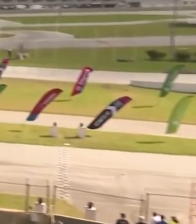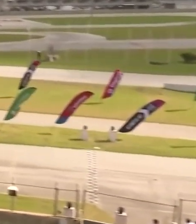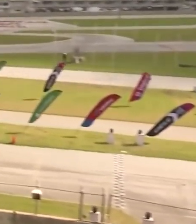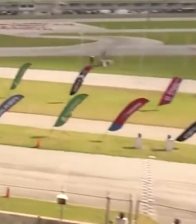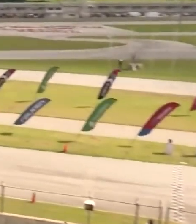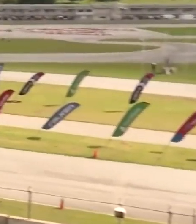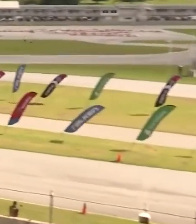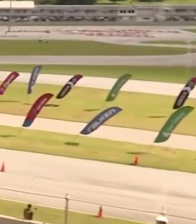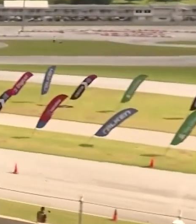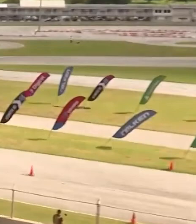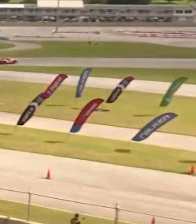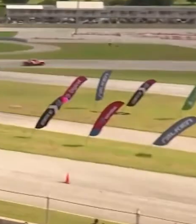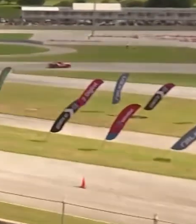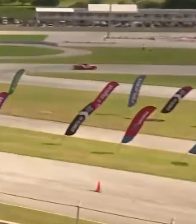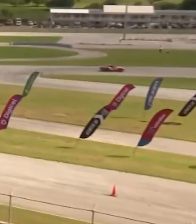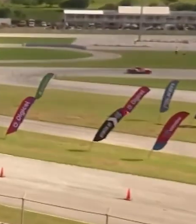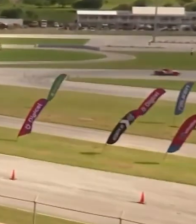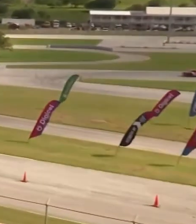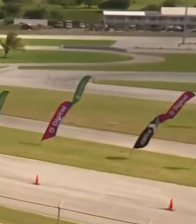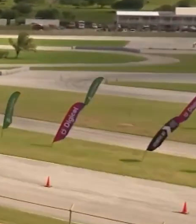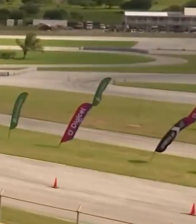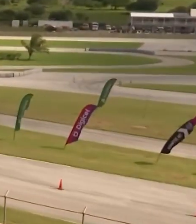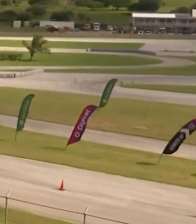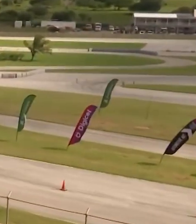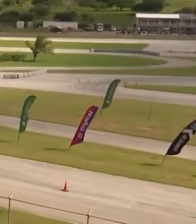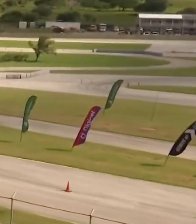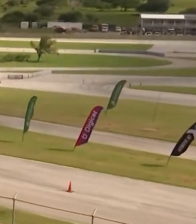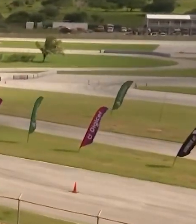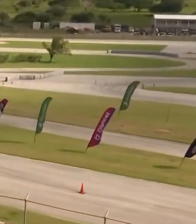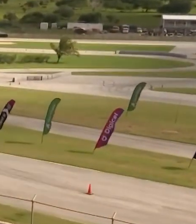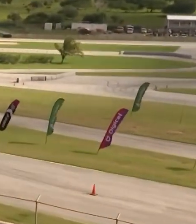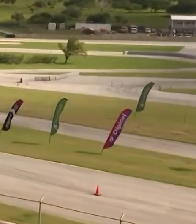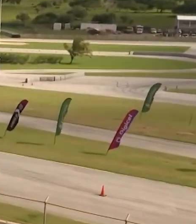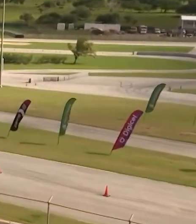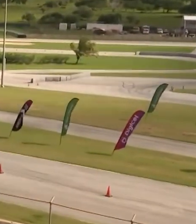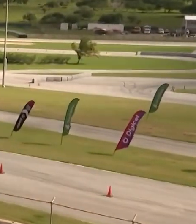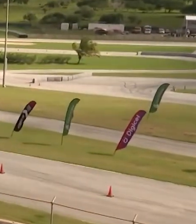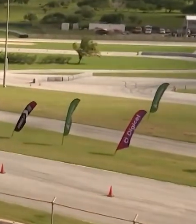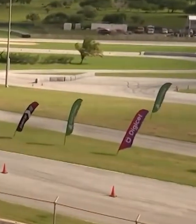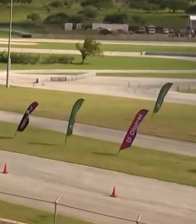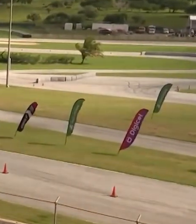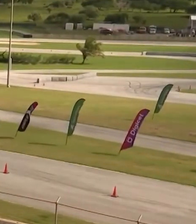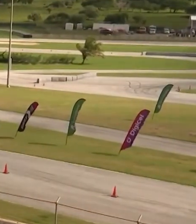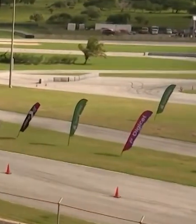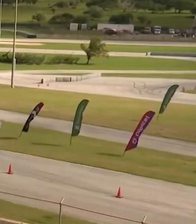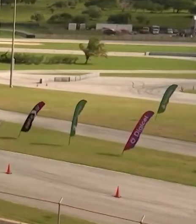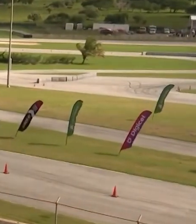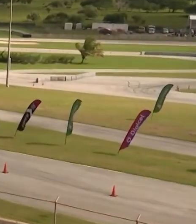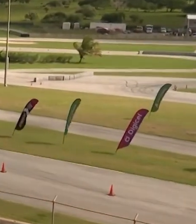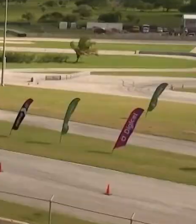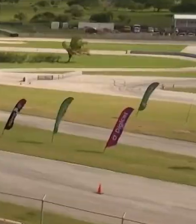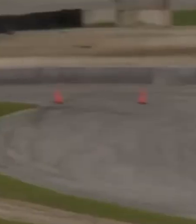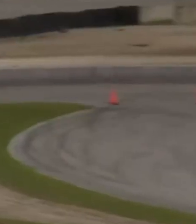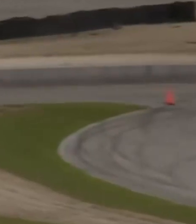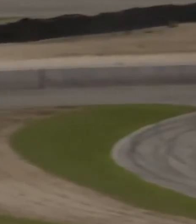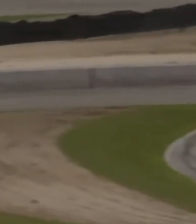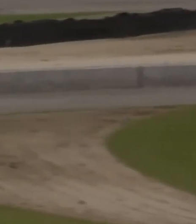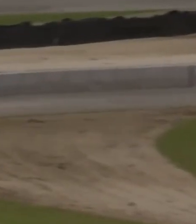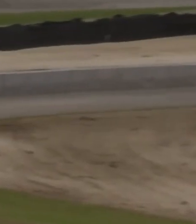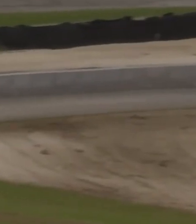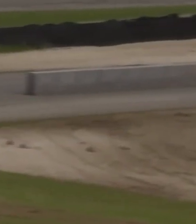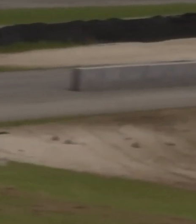on in the race, once the tables turned, it was Walton who had his eyes on reaching the checkered flag